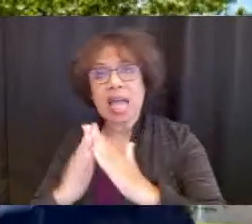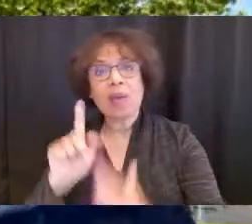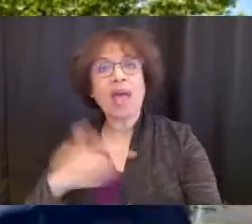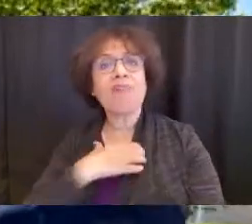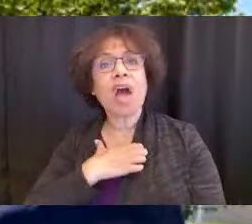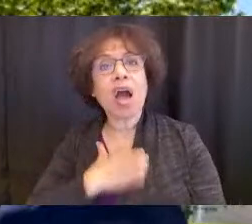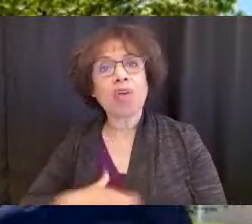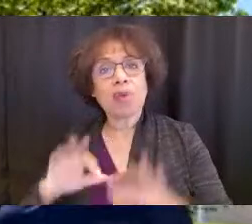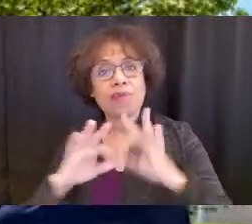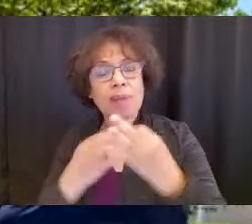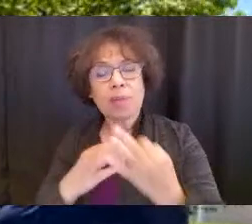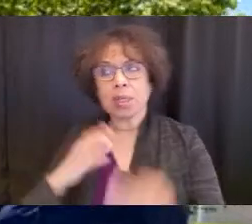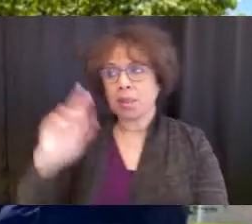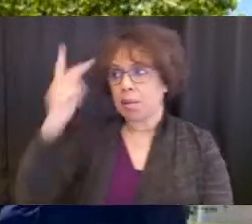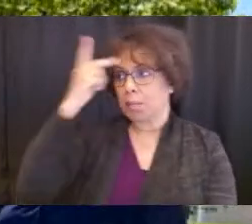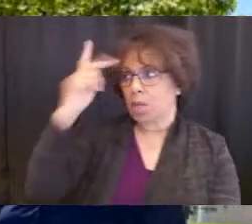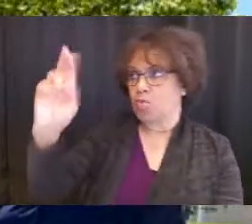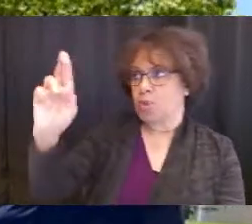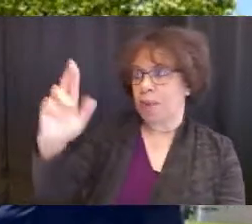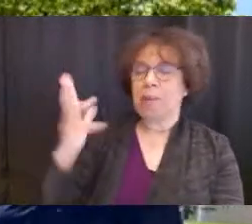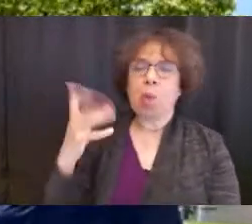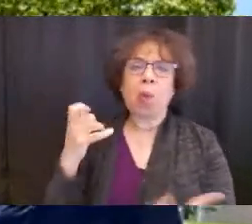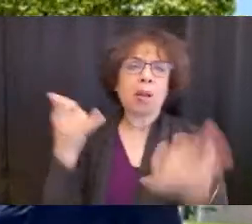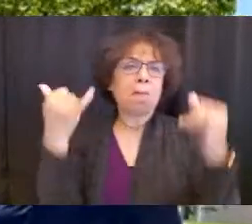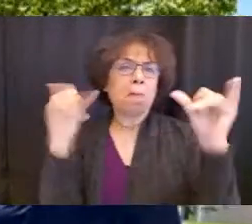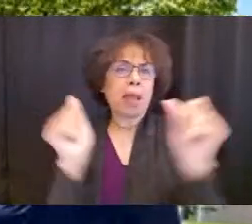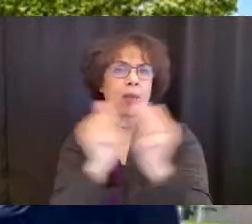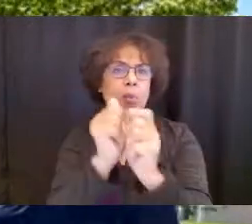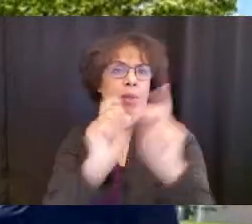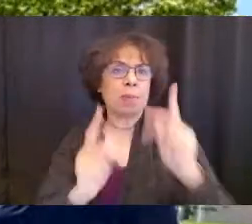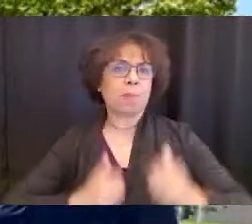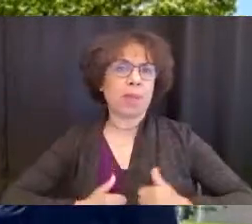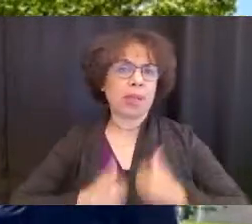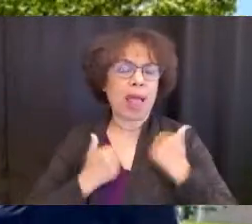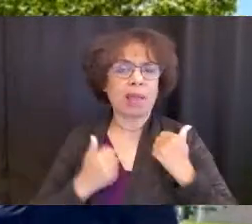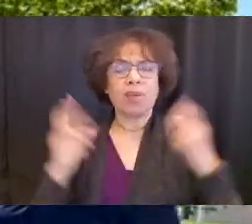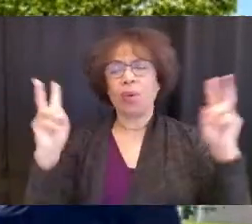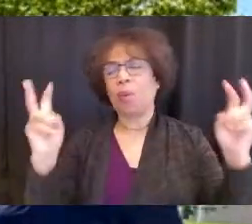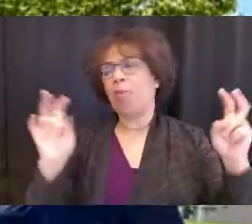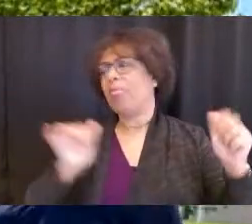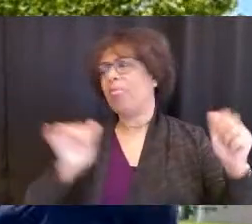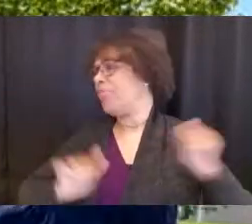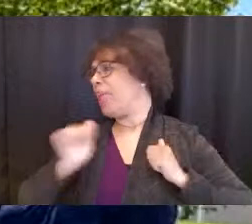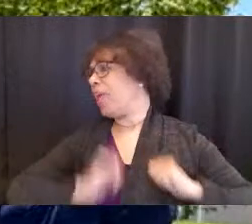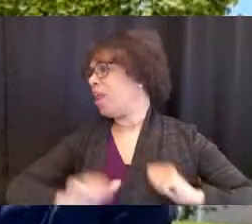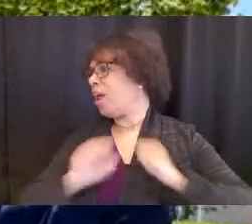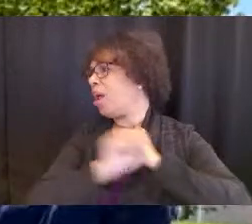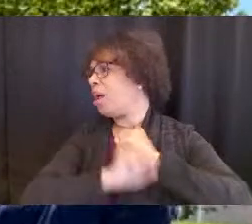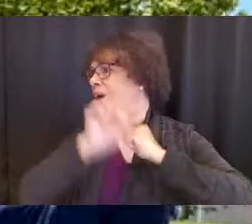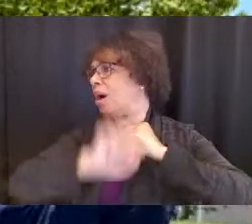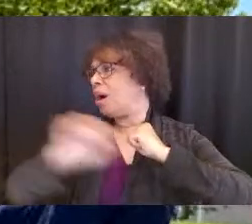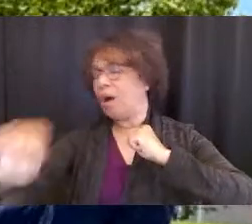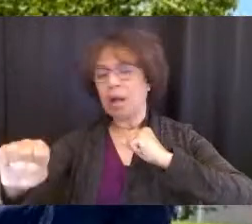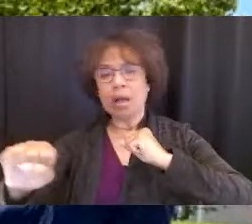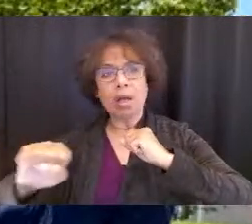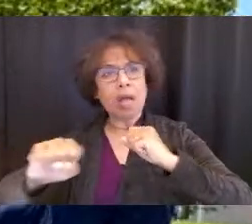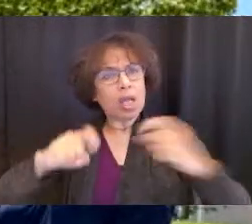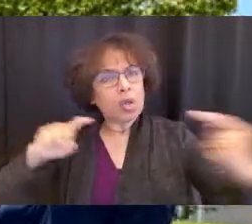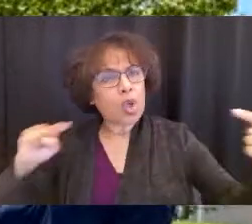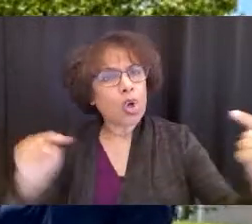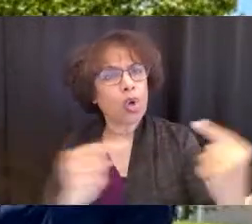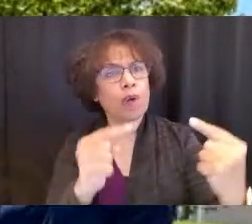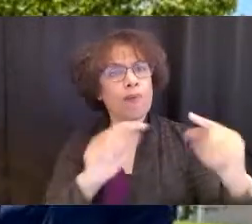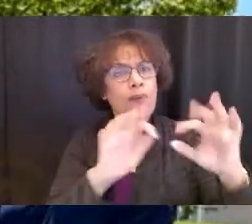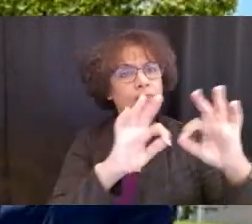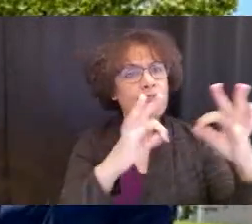playing hard and fast with people's lives using political theater that will affect millions of people's livelihoods and their ability to feed